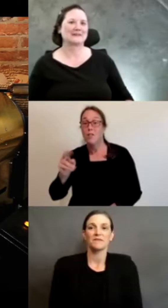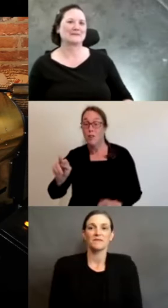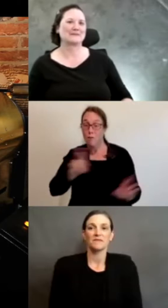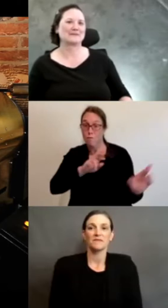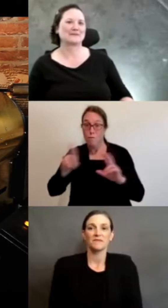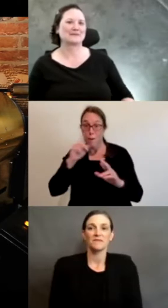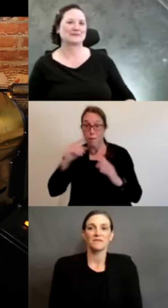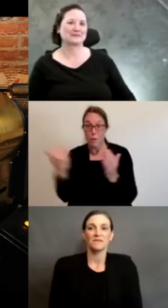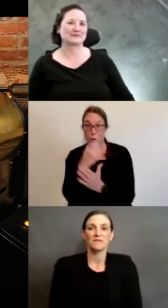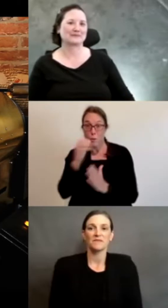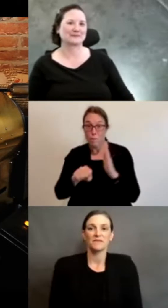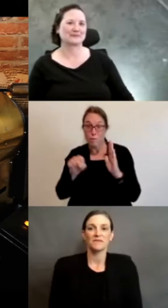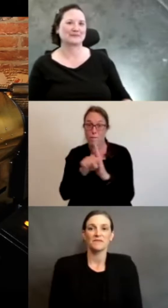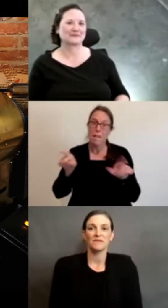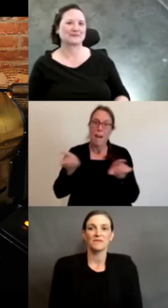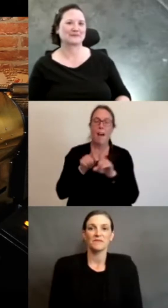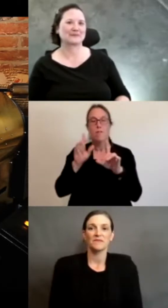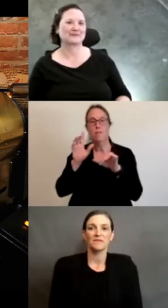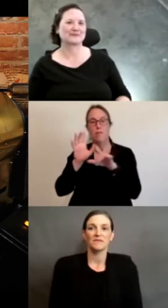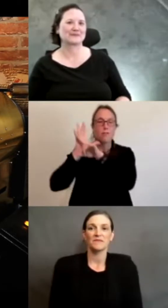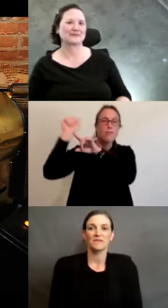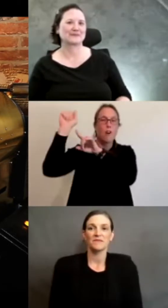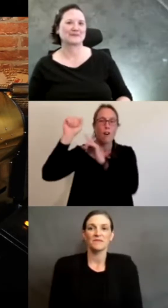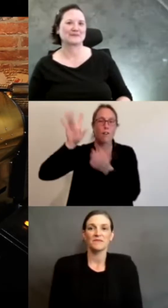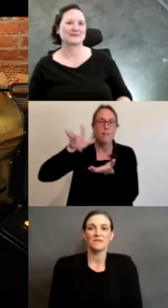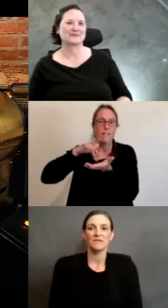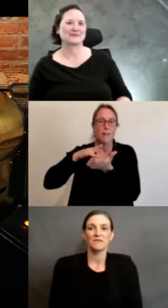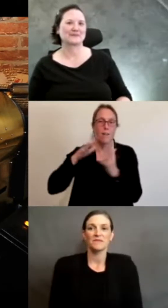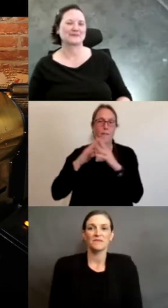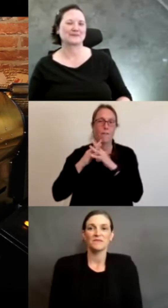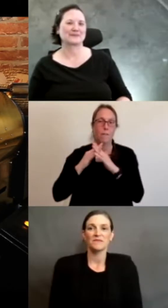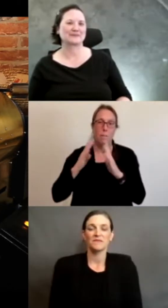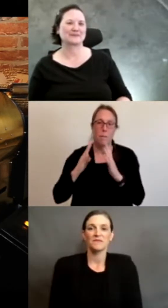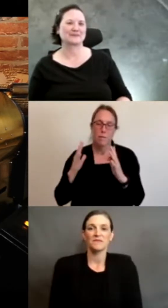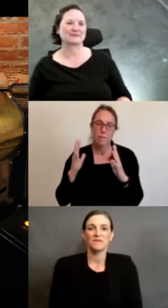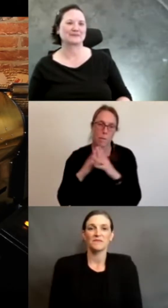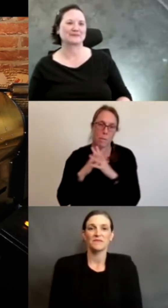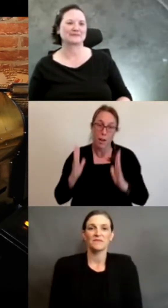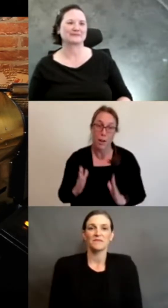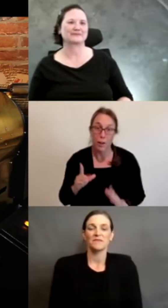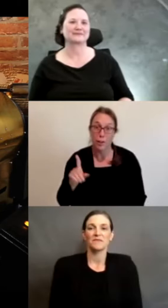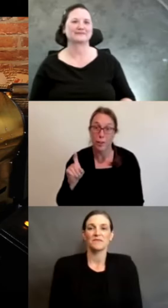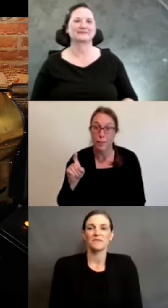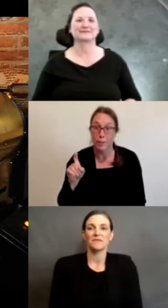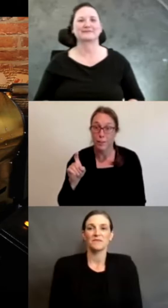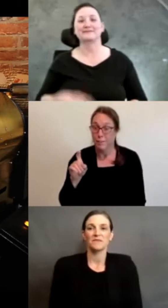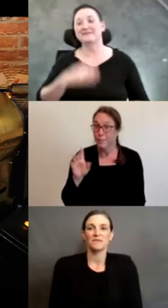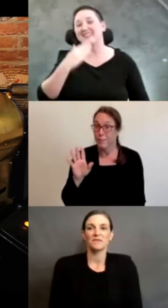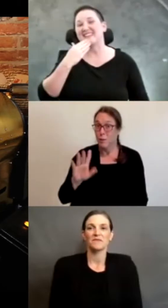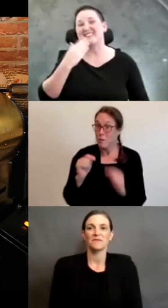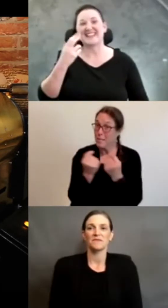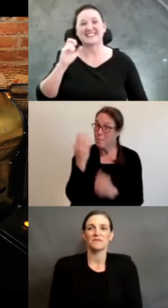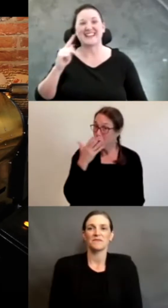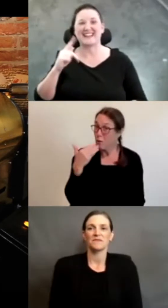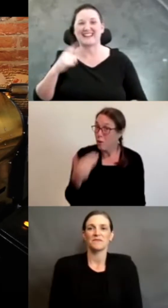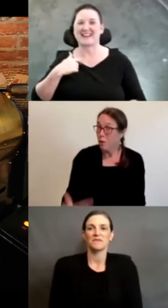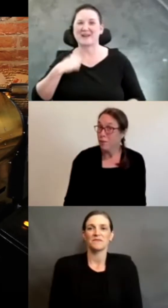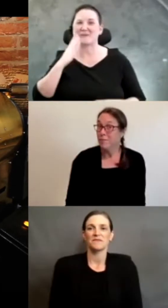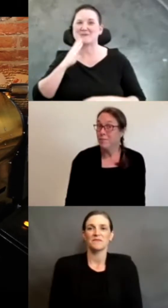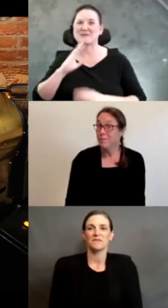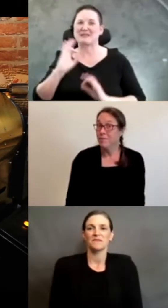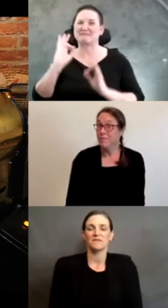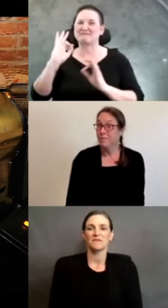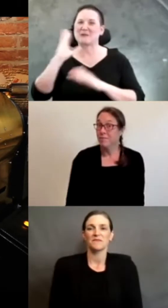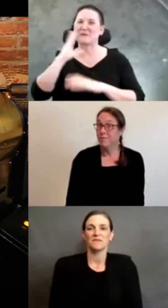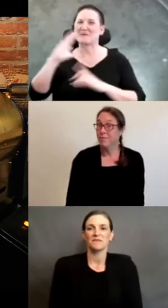as a star center? The Eagles are looking good this year. Thanks, Hank. I'm going to crush it. Hey, Alita, I listened